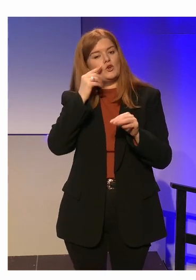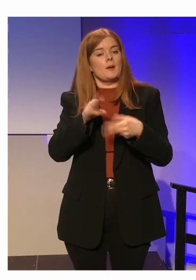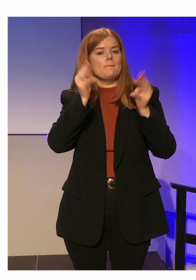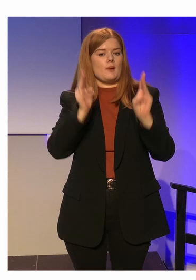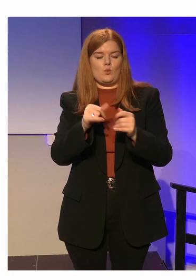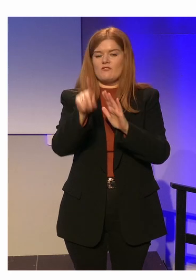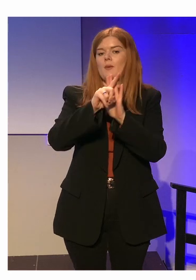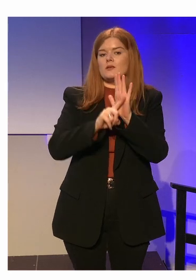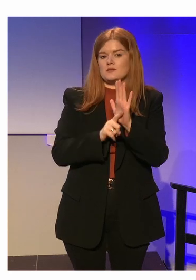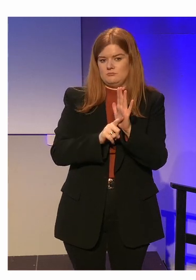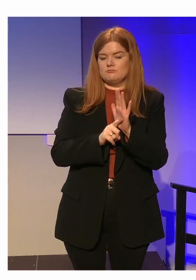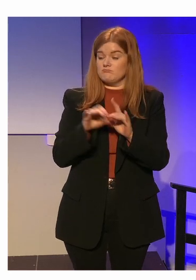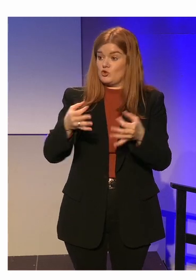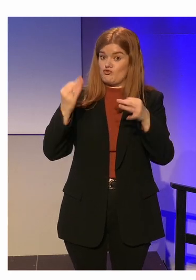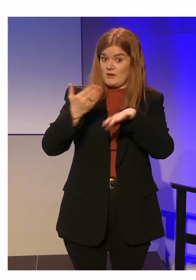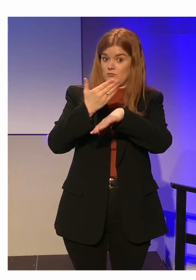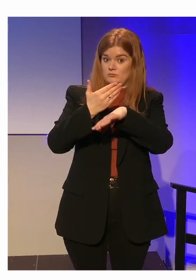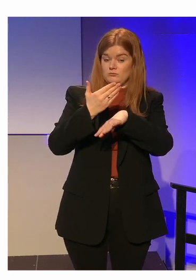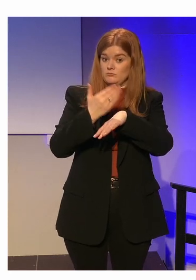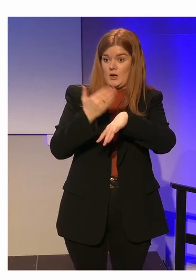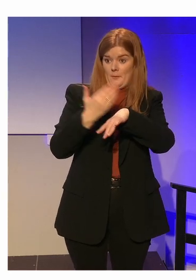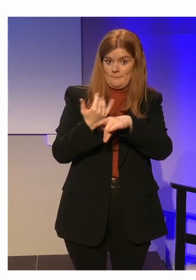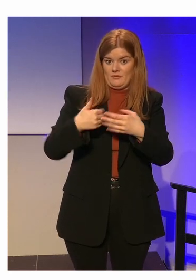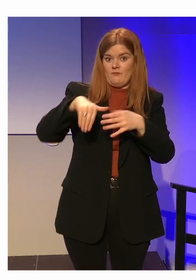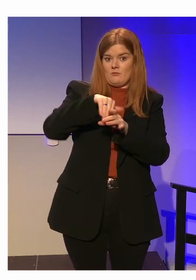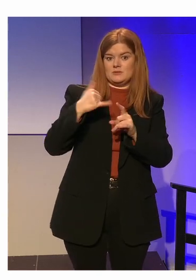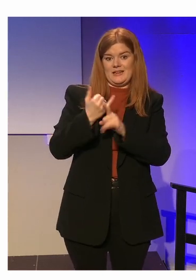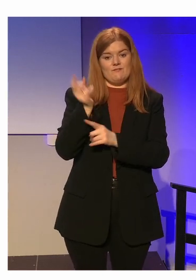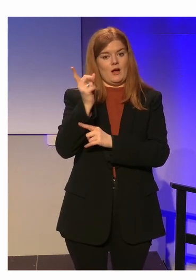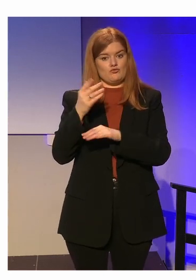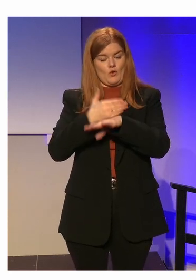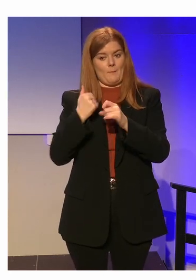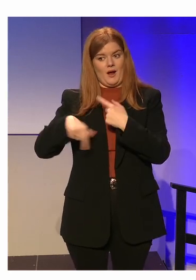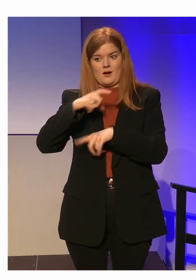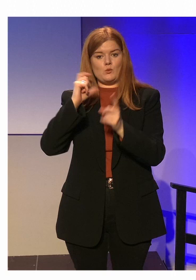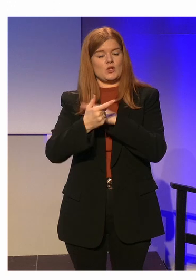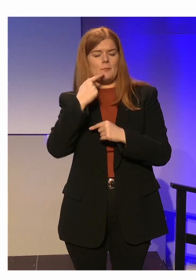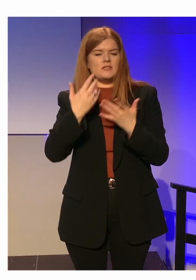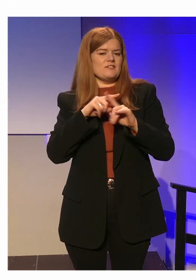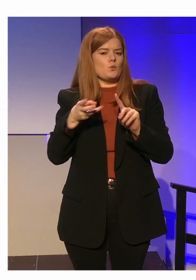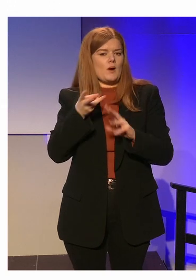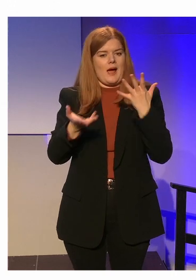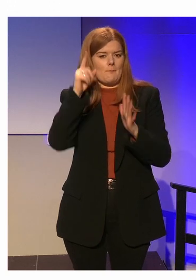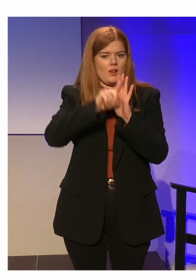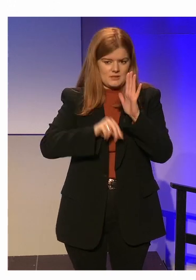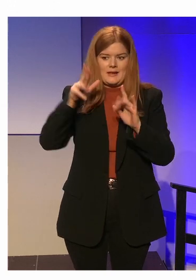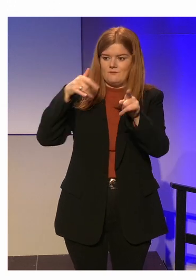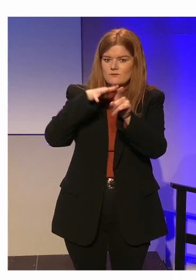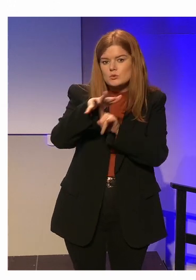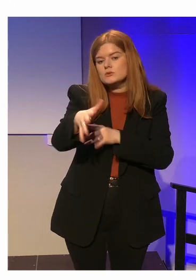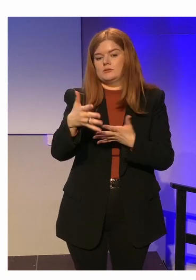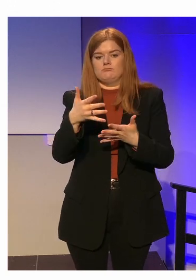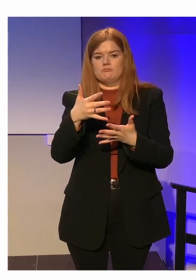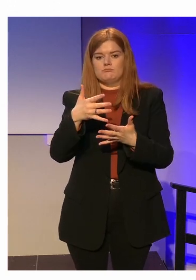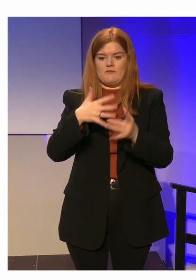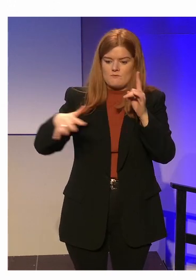of policy, a great role that's played in the advisory role by the council, but the ways that policy can influence